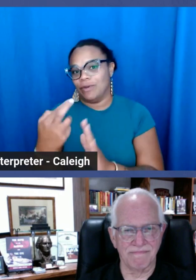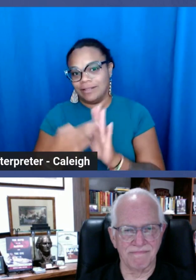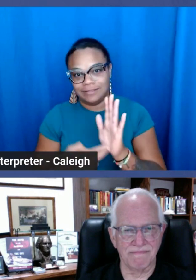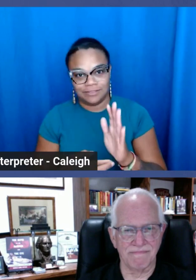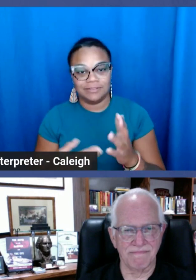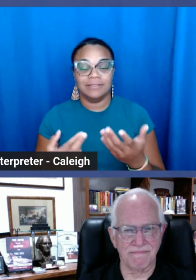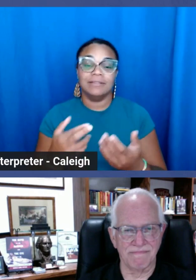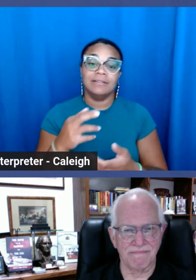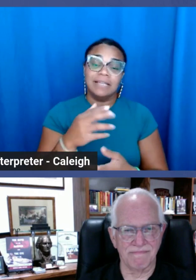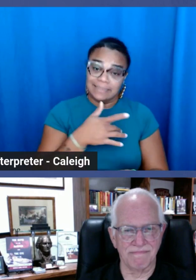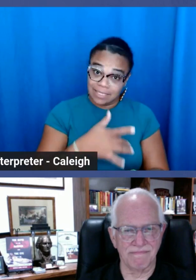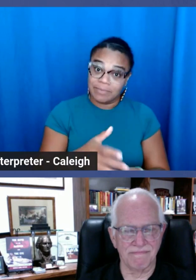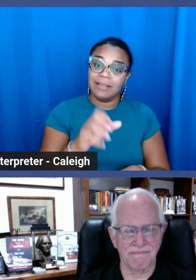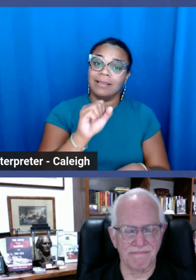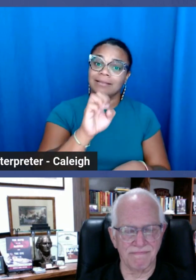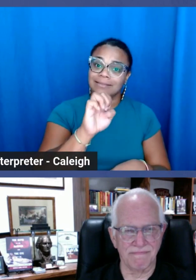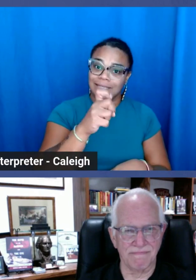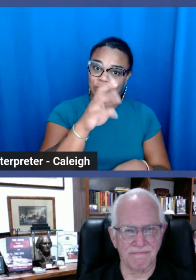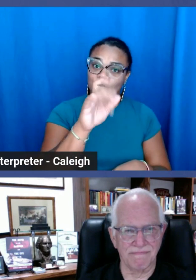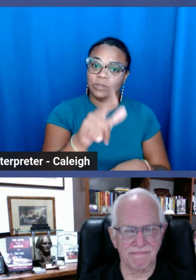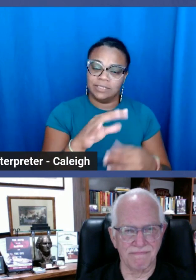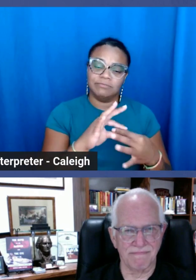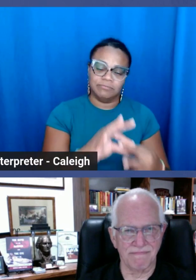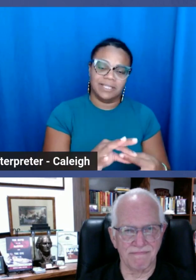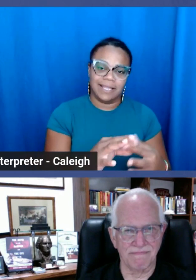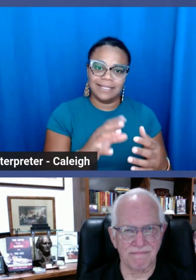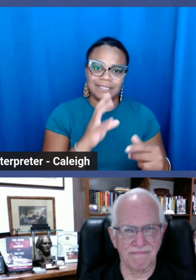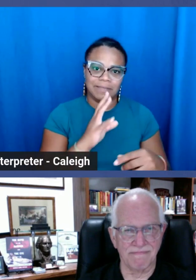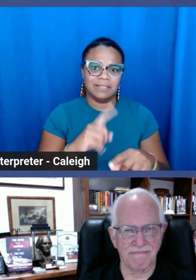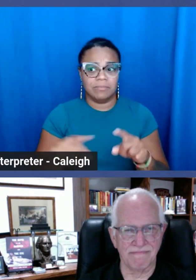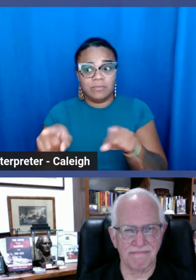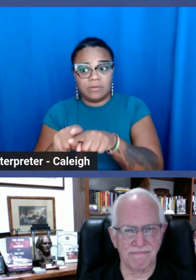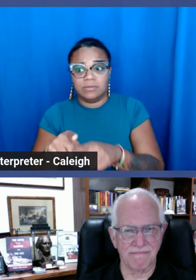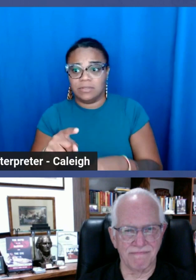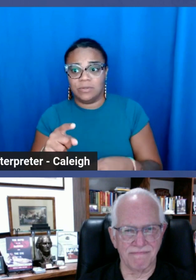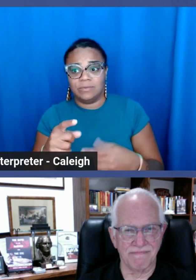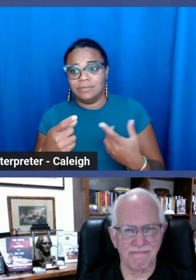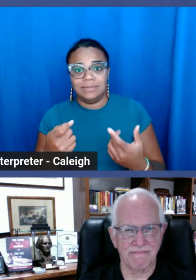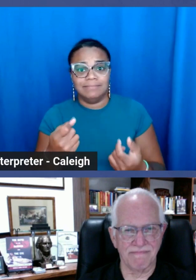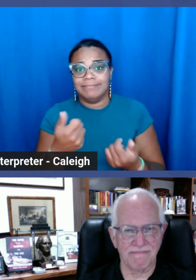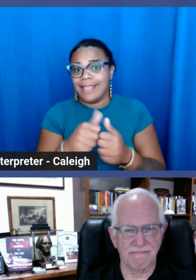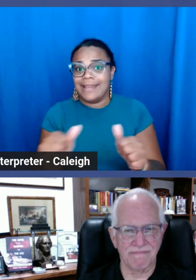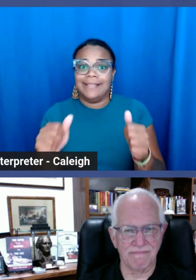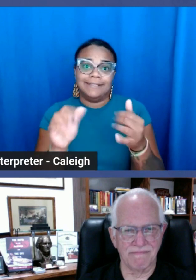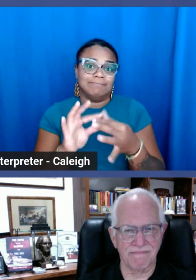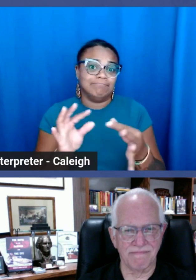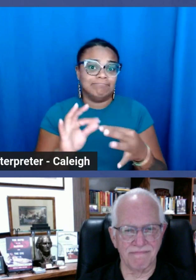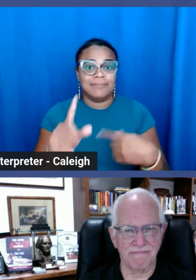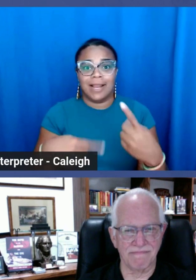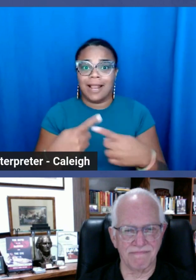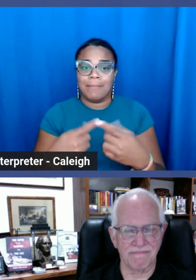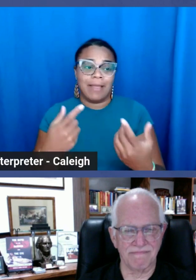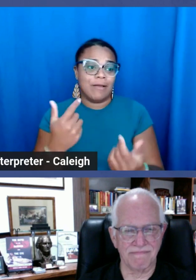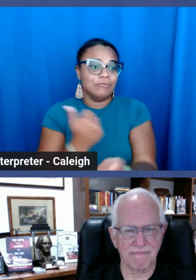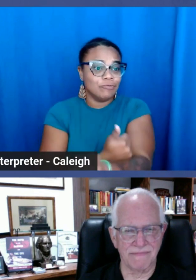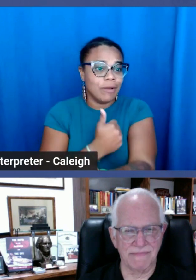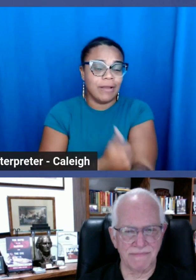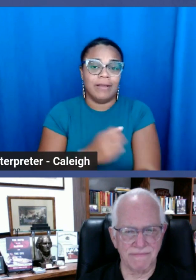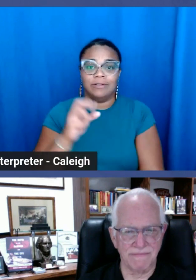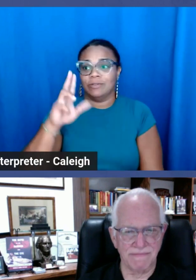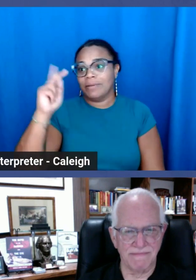speech, but it's also speech involving politics or drugs or terrorism